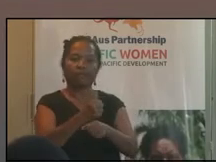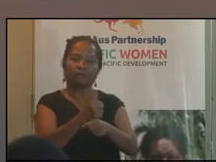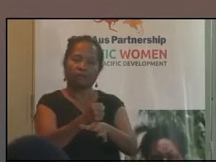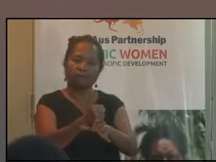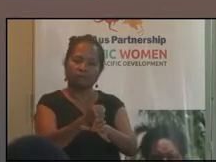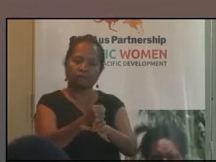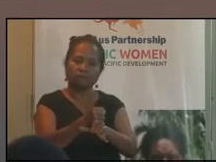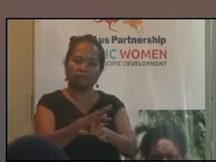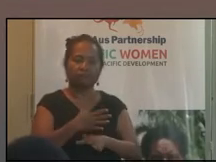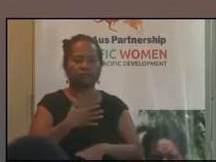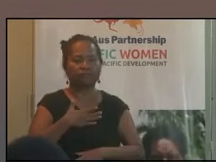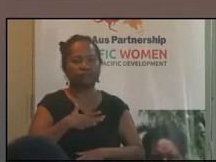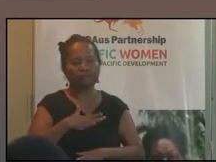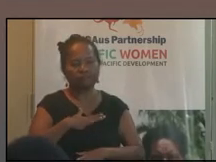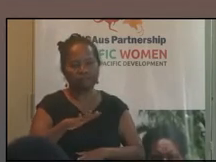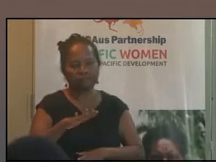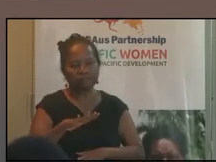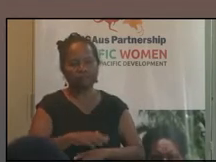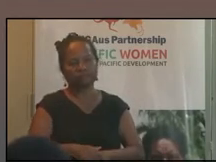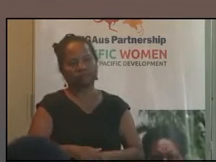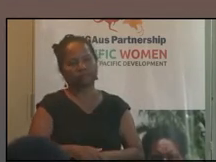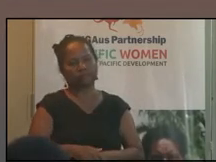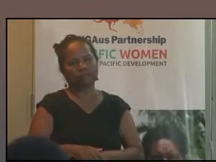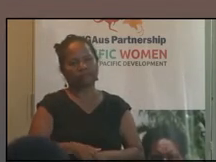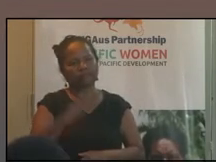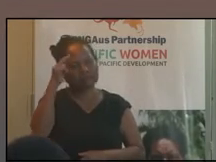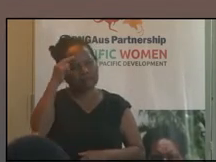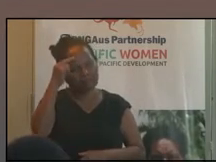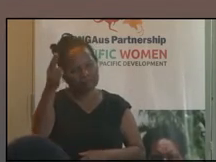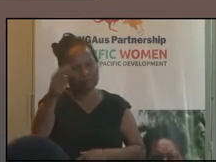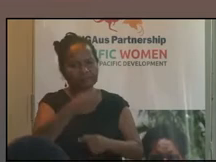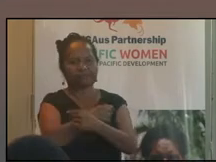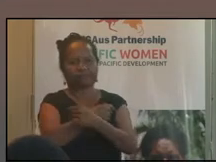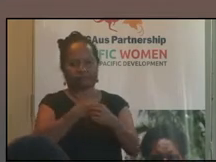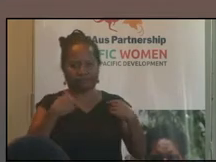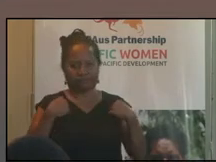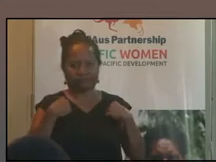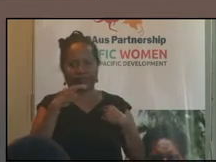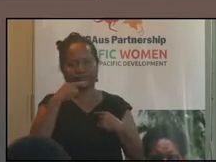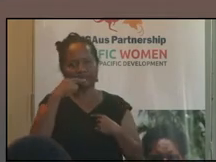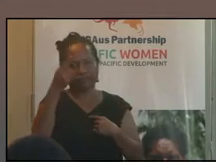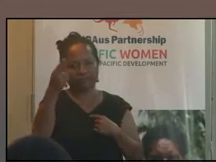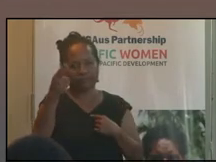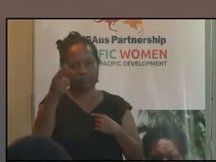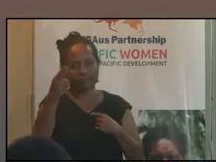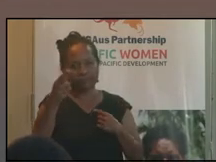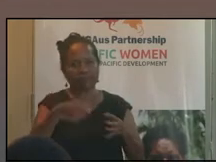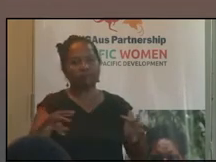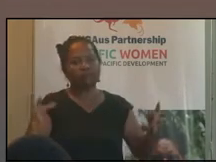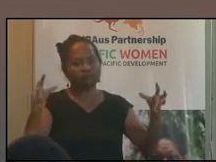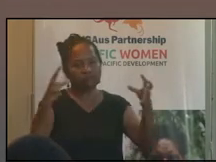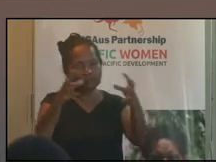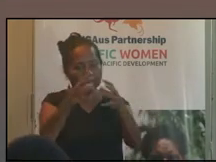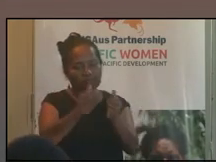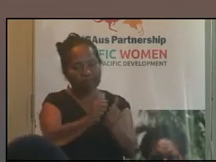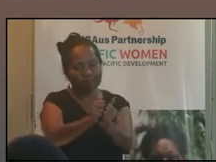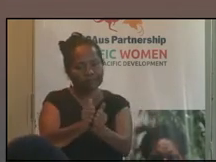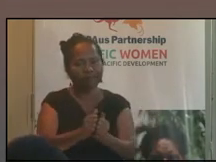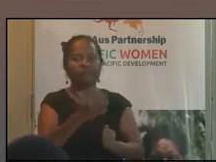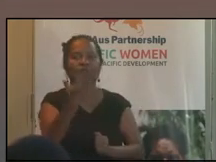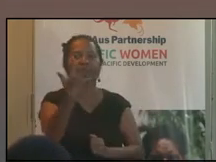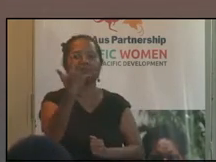to be convinced that we did consult everybody, that everybody does agree to the five